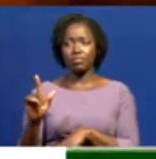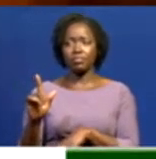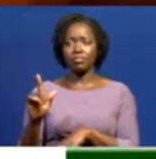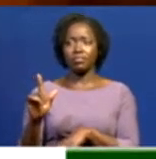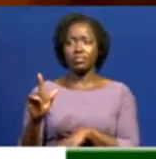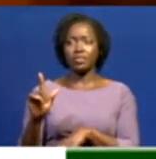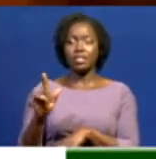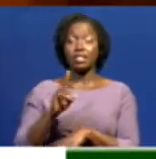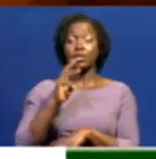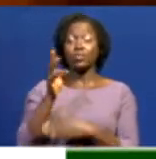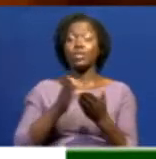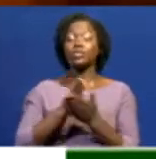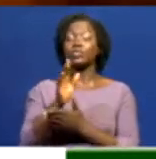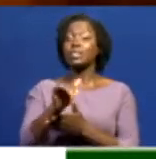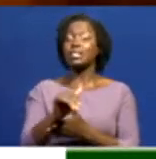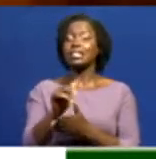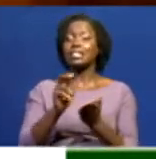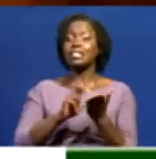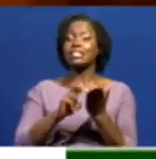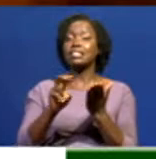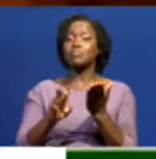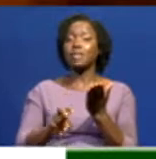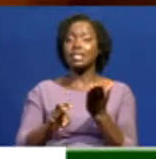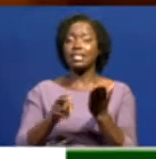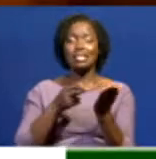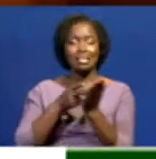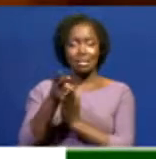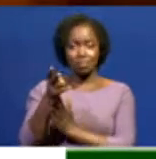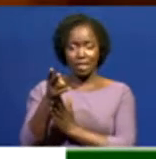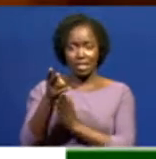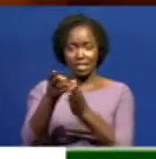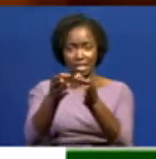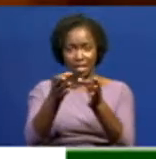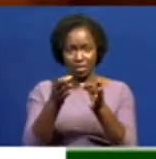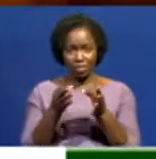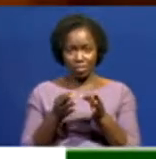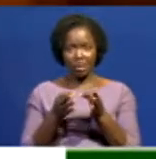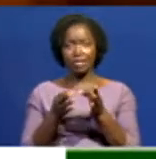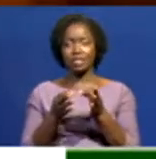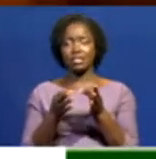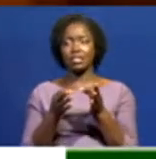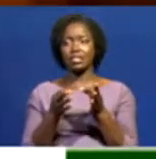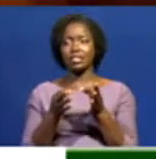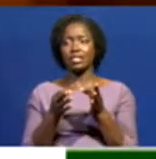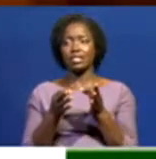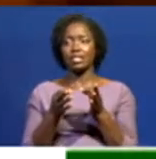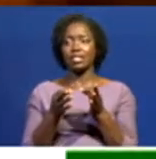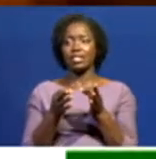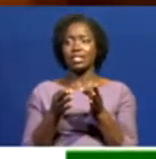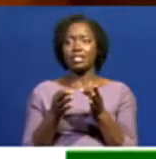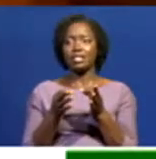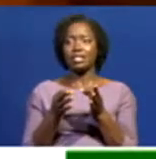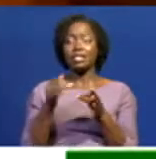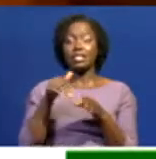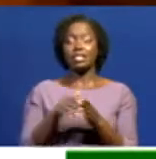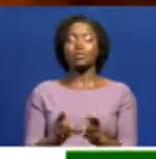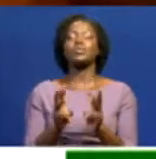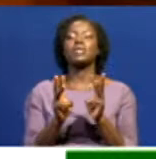is going to ensure that there's transparency, there's accountability in the